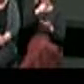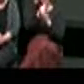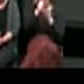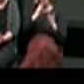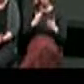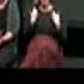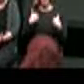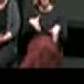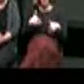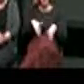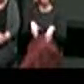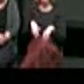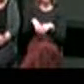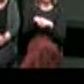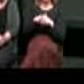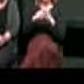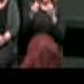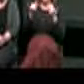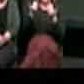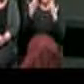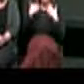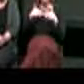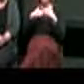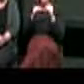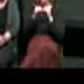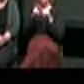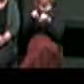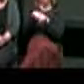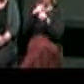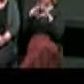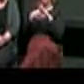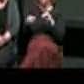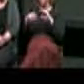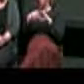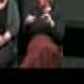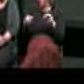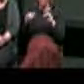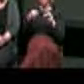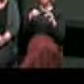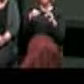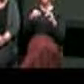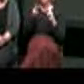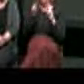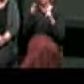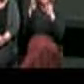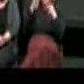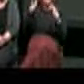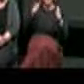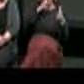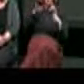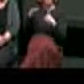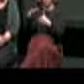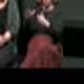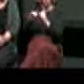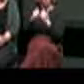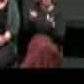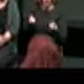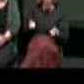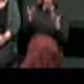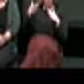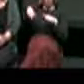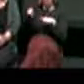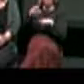So let's look at a longer story. Go back at the large rivers. Look how much they have